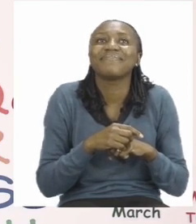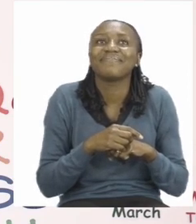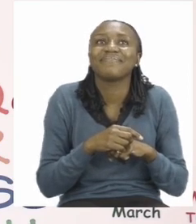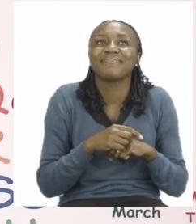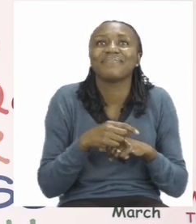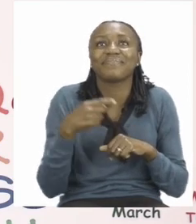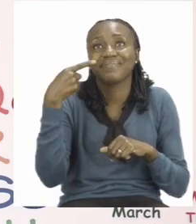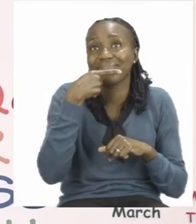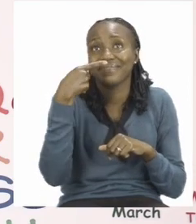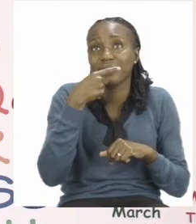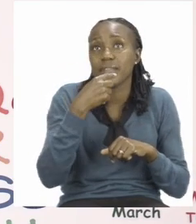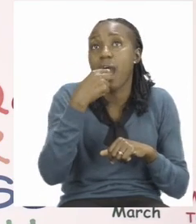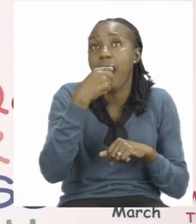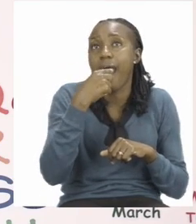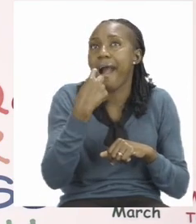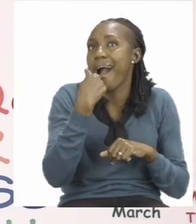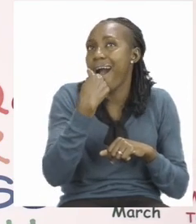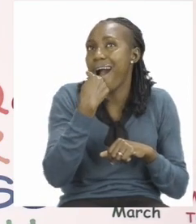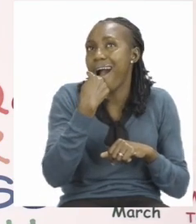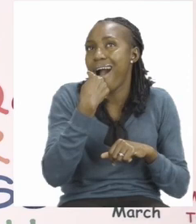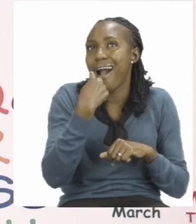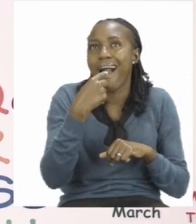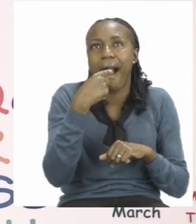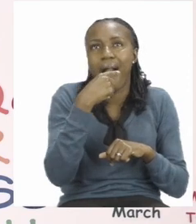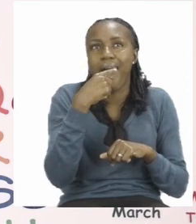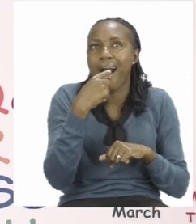the inside.